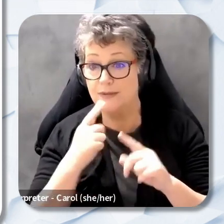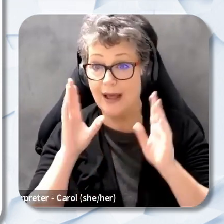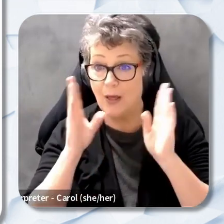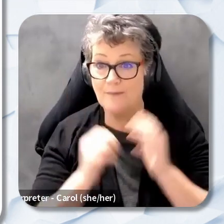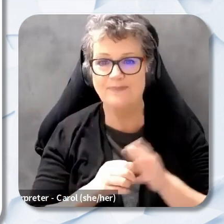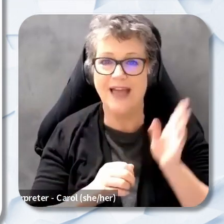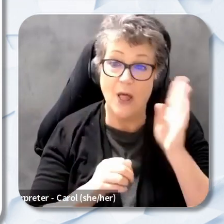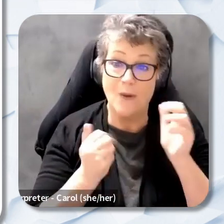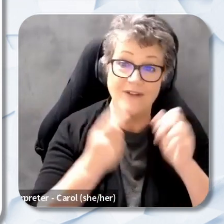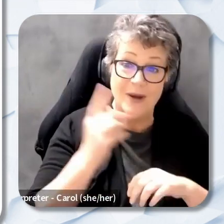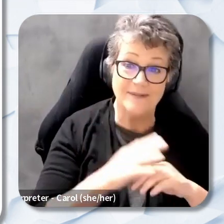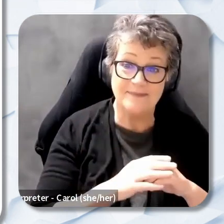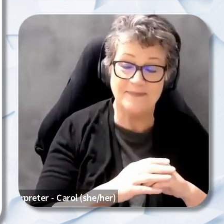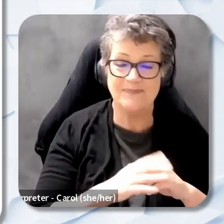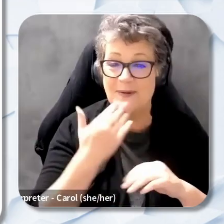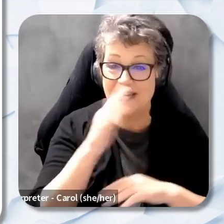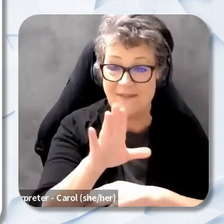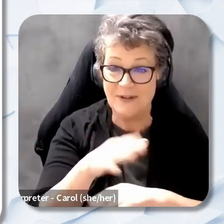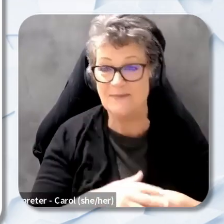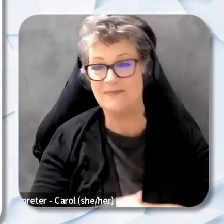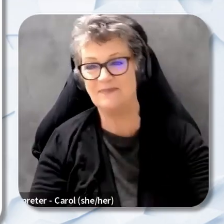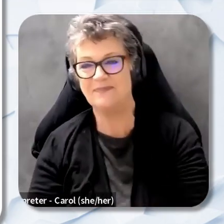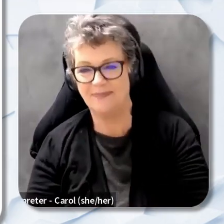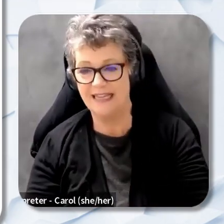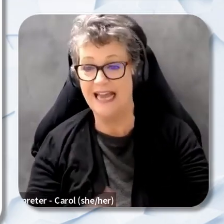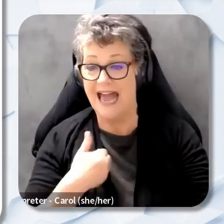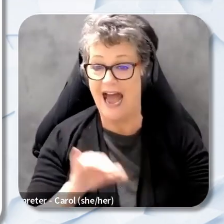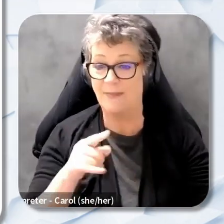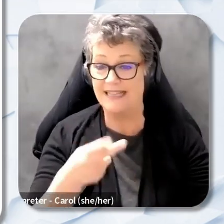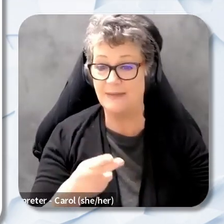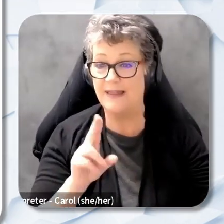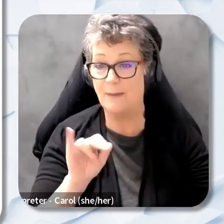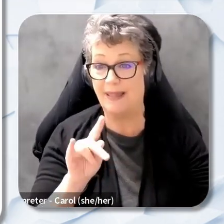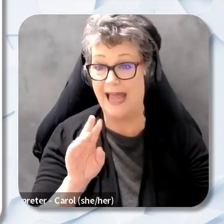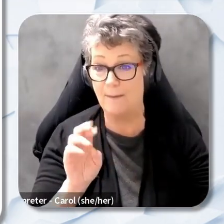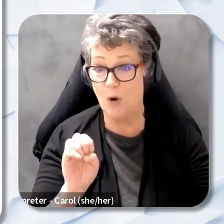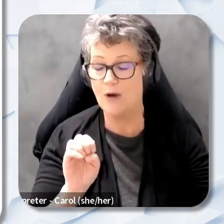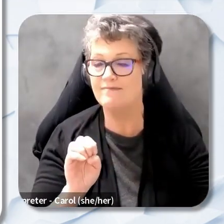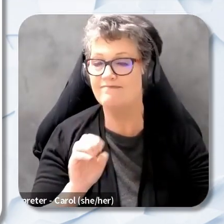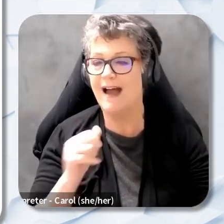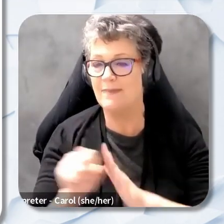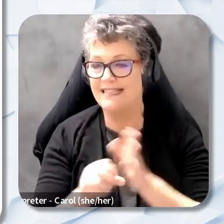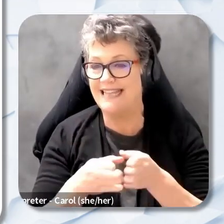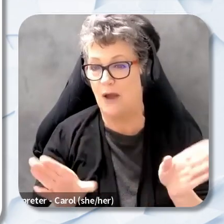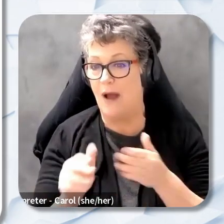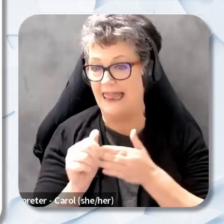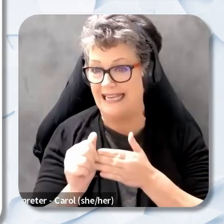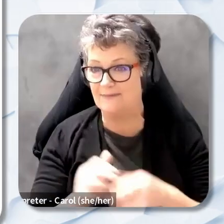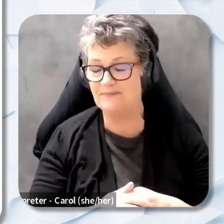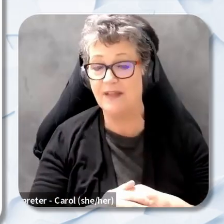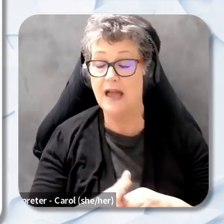Hello, everyone. Good afternoon. I'm Elizabeth Blakemore, and I am the ASPIRE statewide lead.